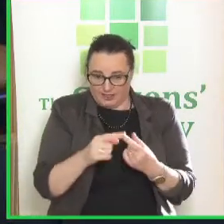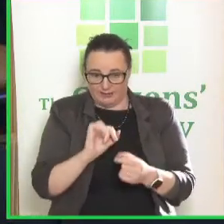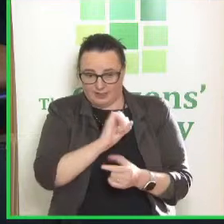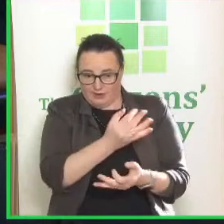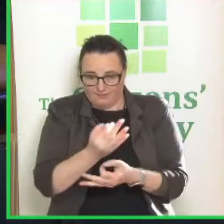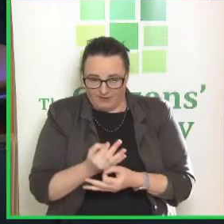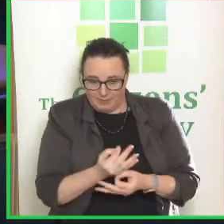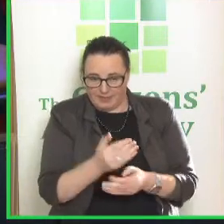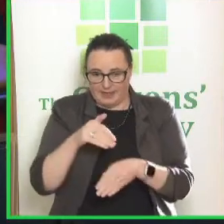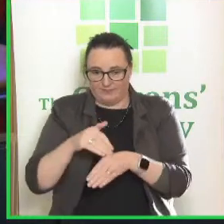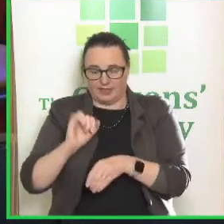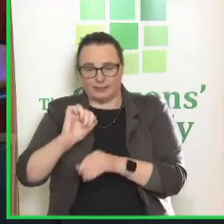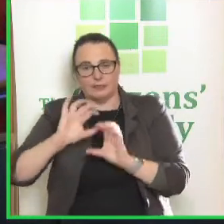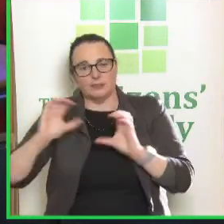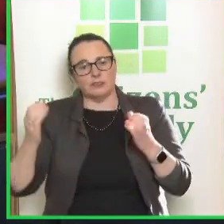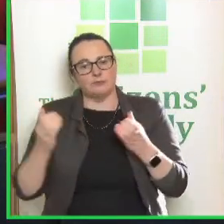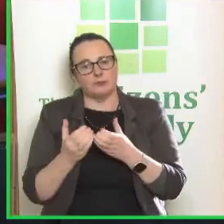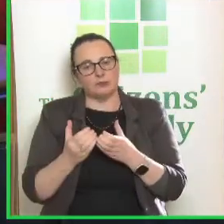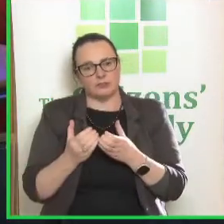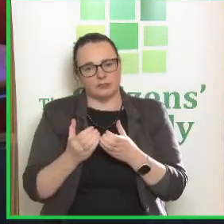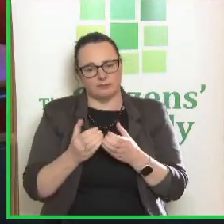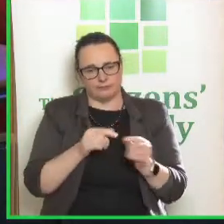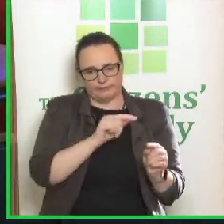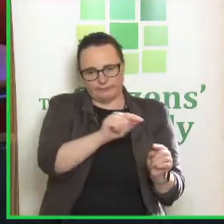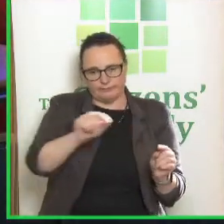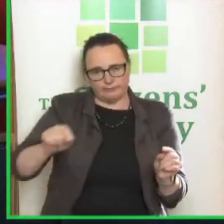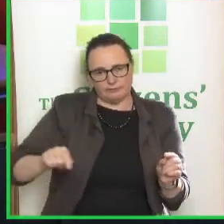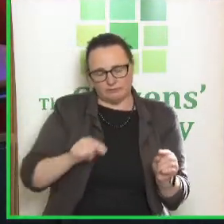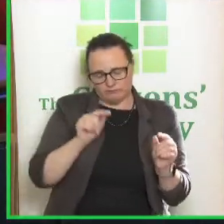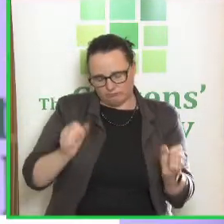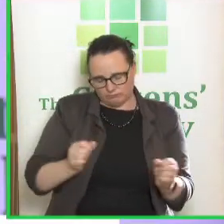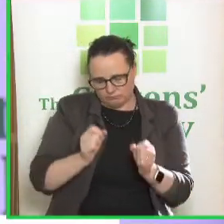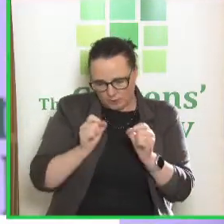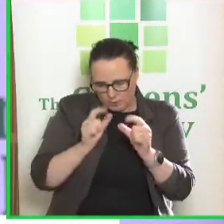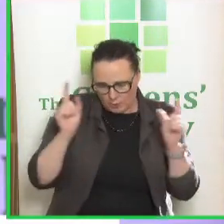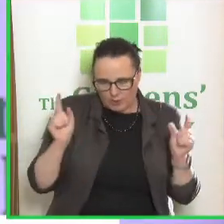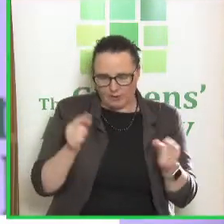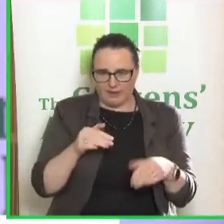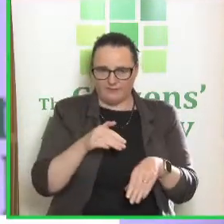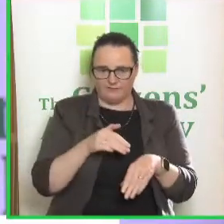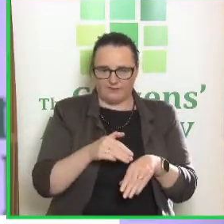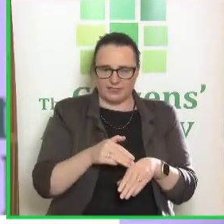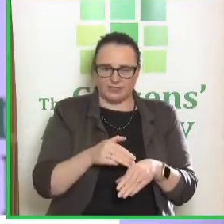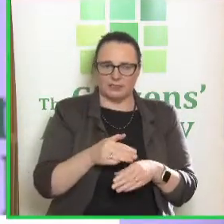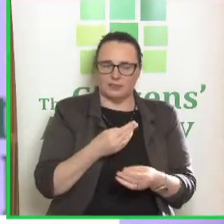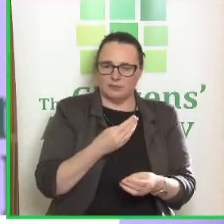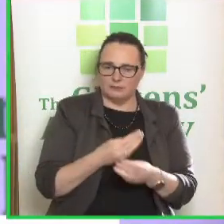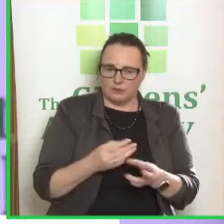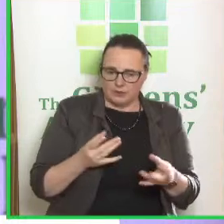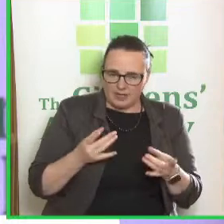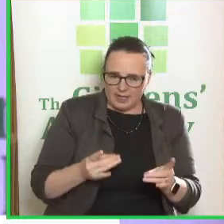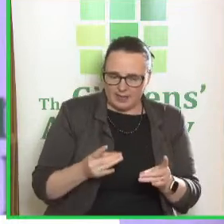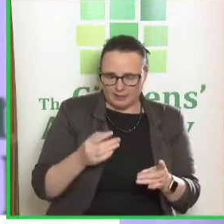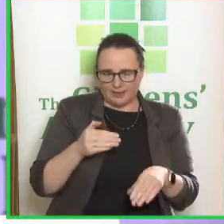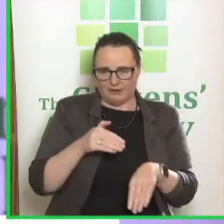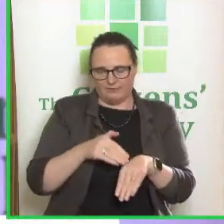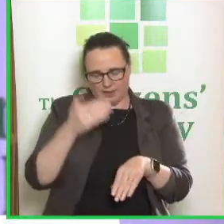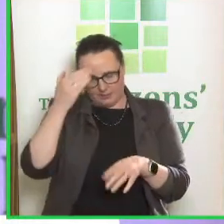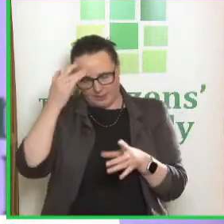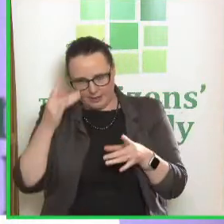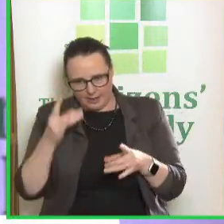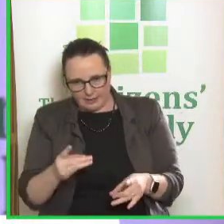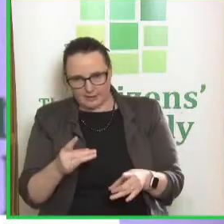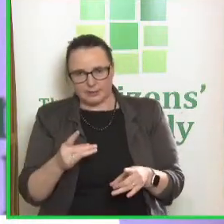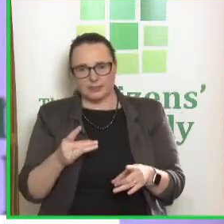they live. And we are all aware of the consequences: poor health and mental health outcomes for people in